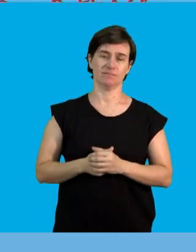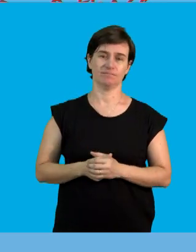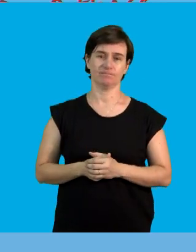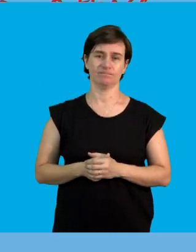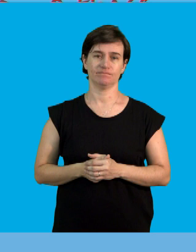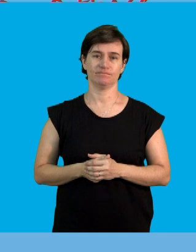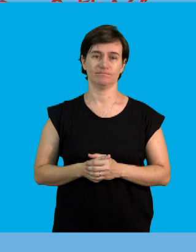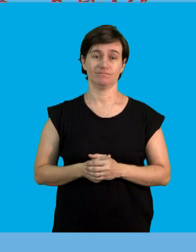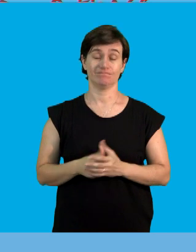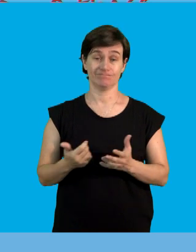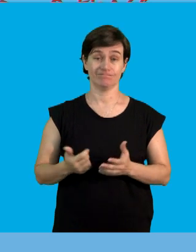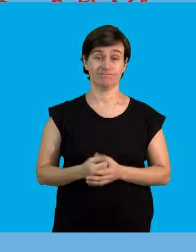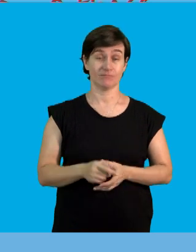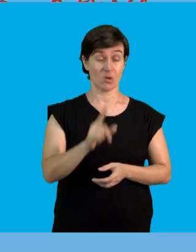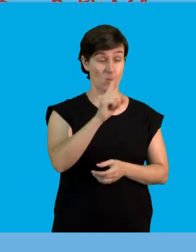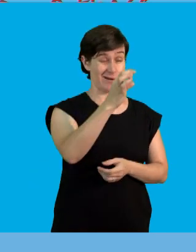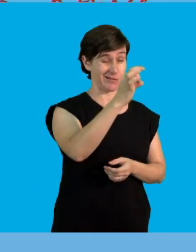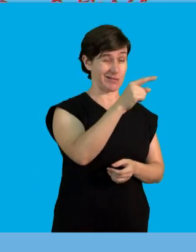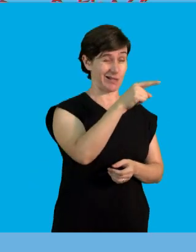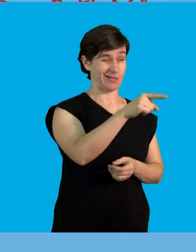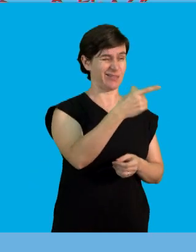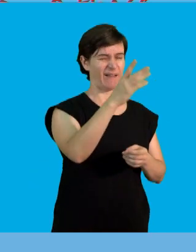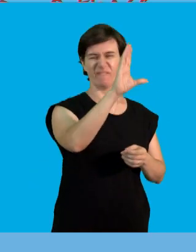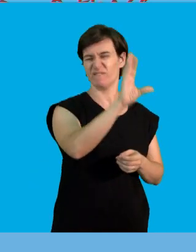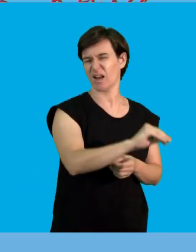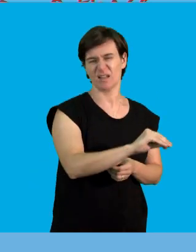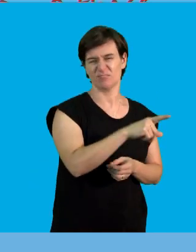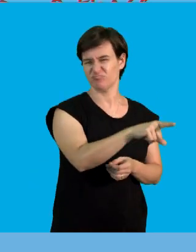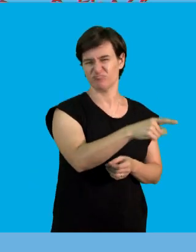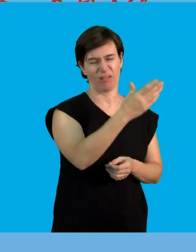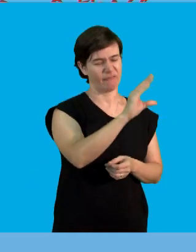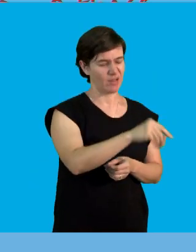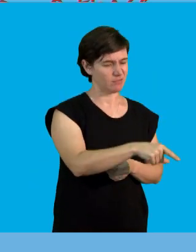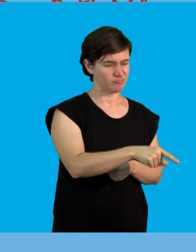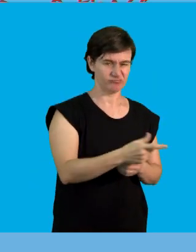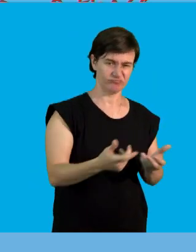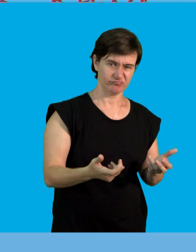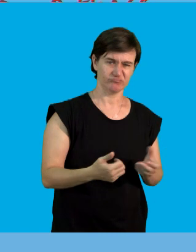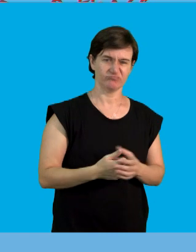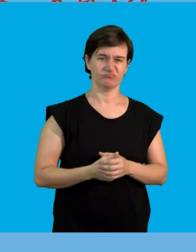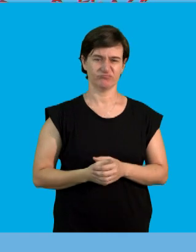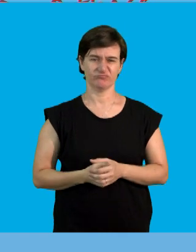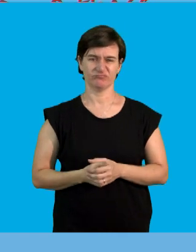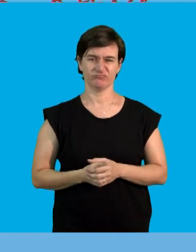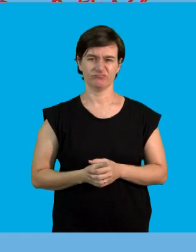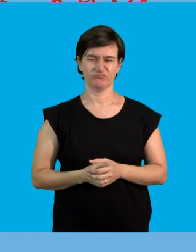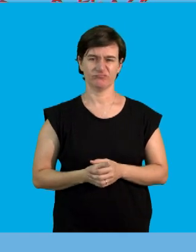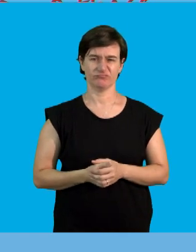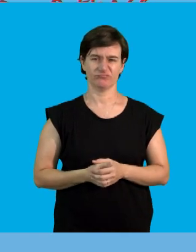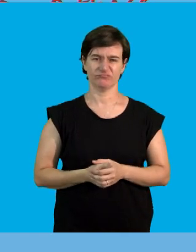So when one cell breaks, that means when one cell runs flat,